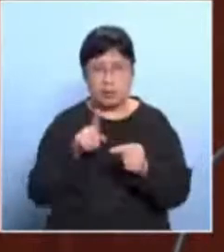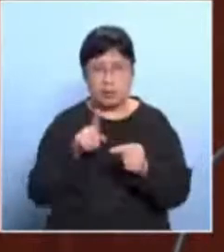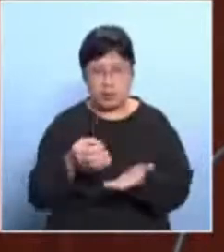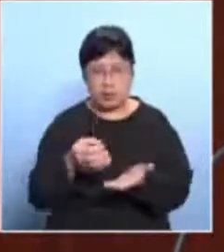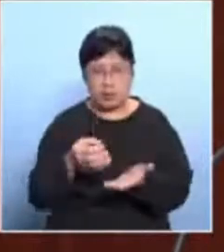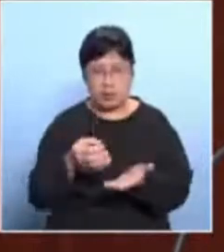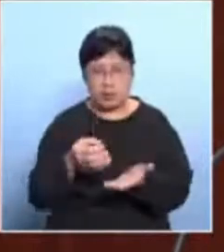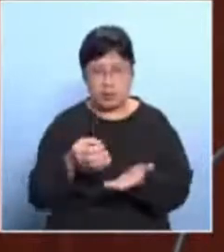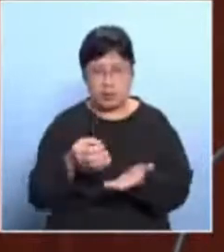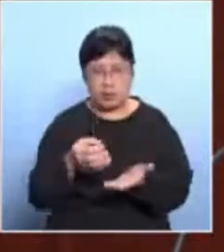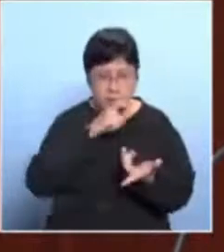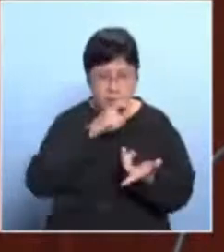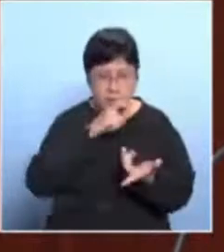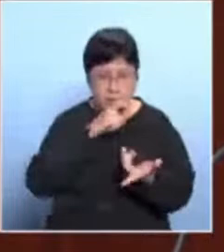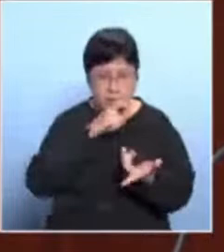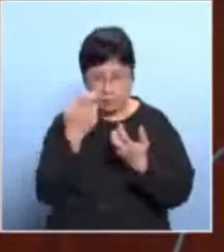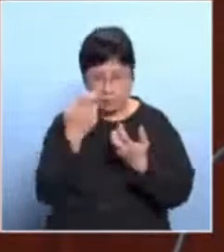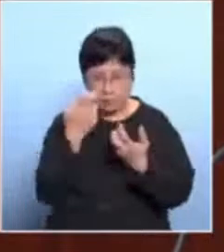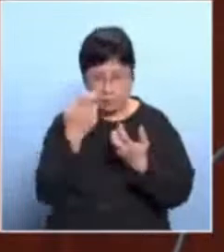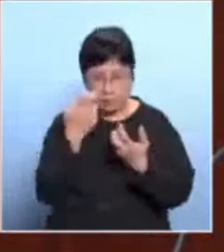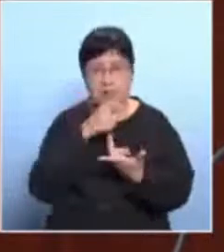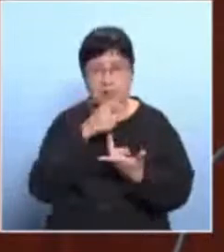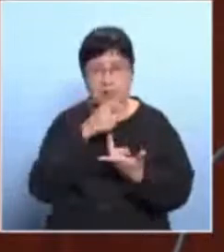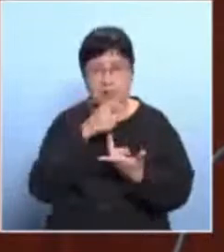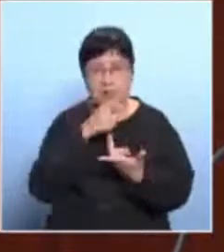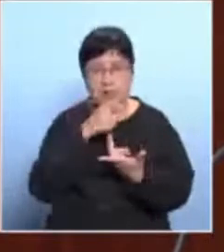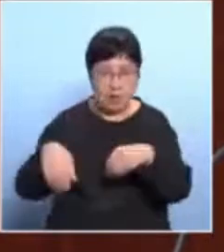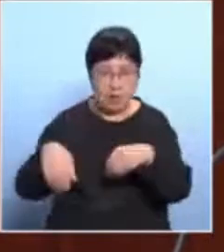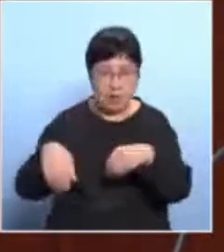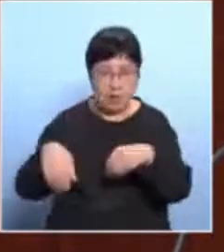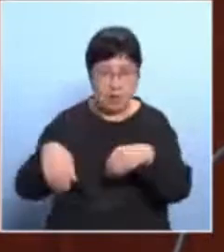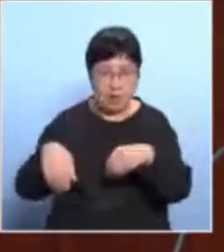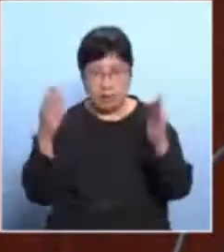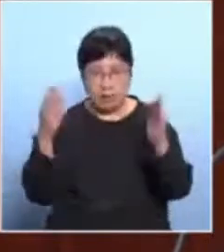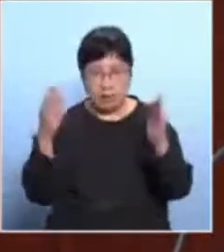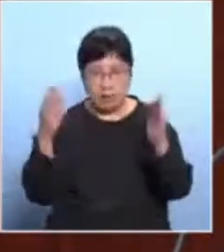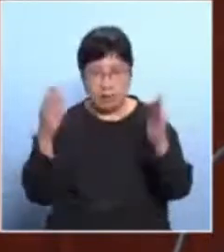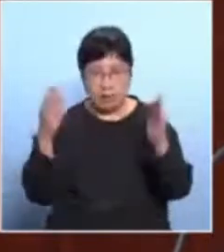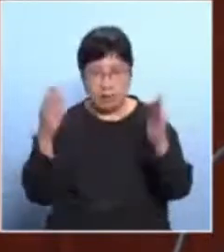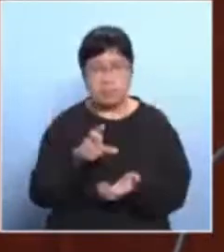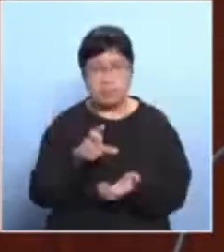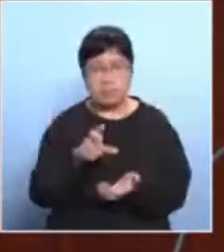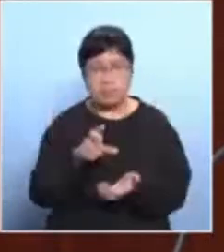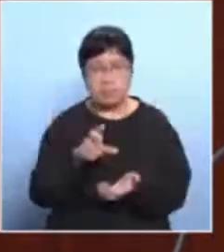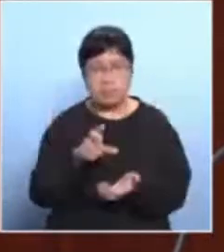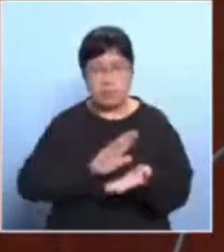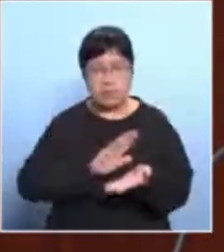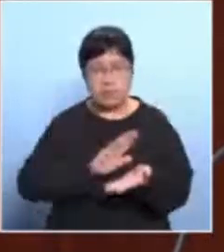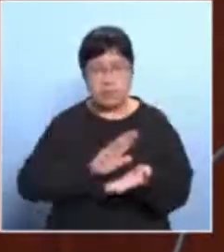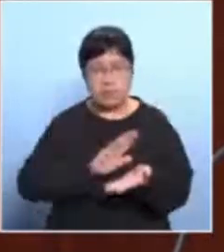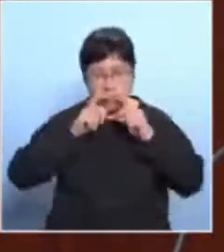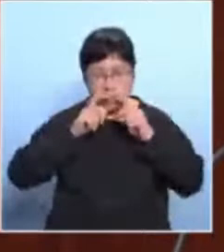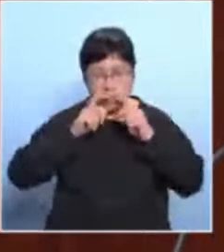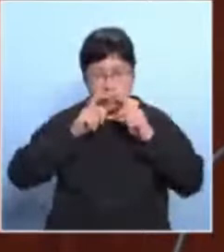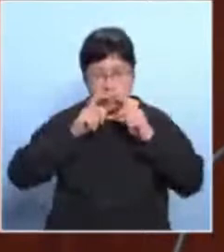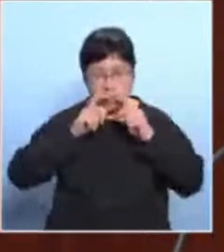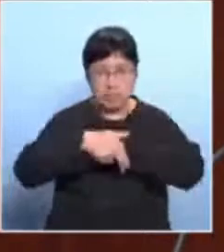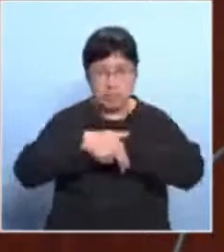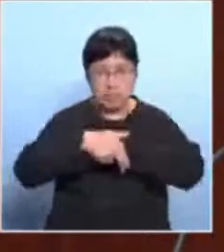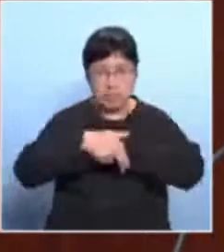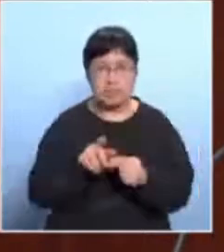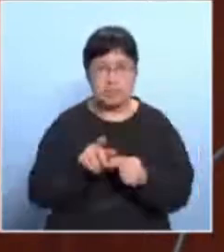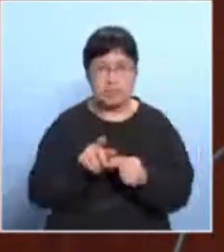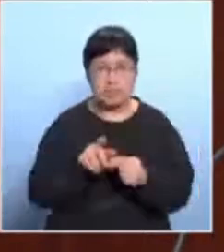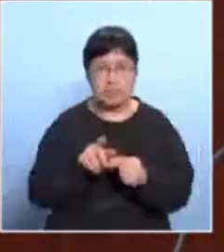purposes. 2. Formulate the Chinese medicine development blueprint. The recruitment exercise for the post of Commissioner for